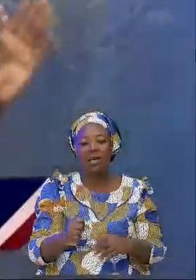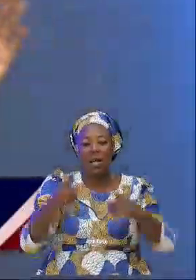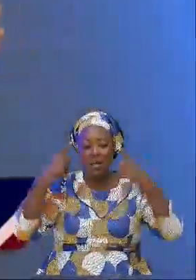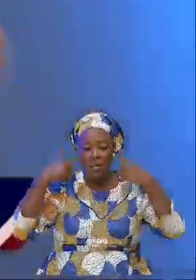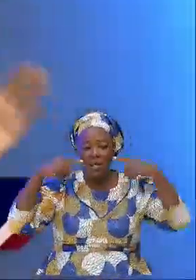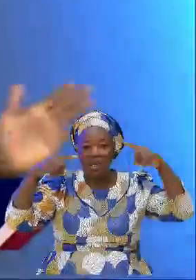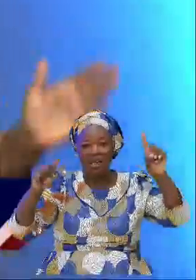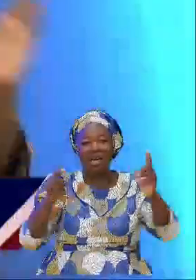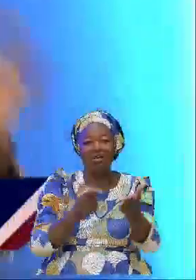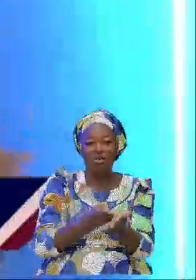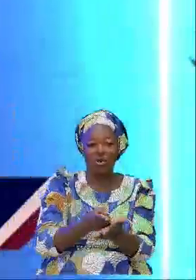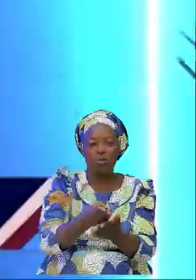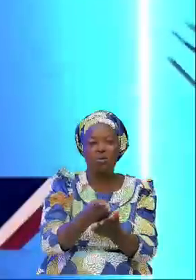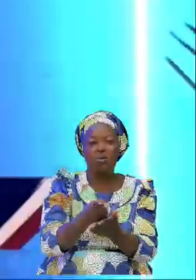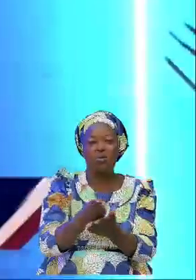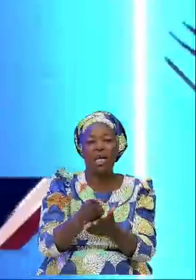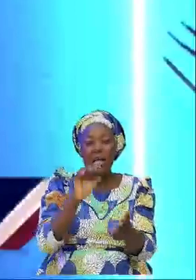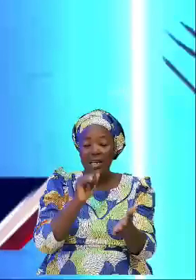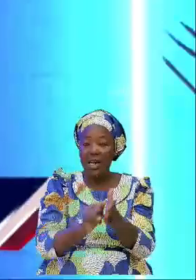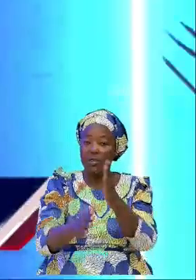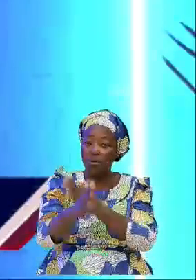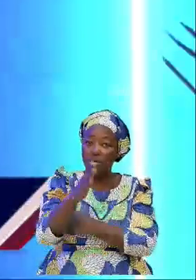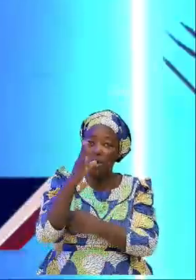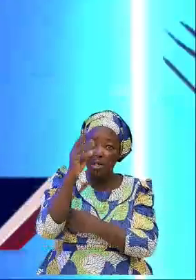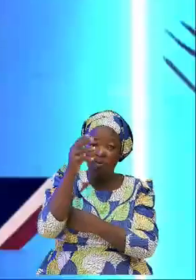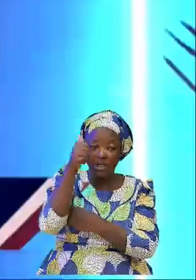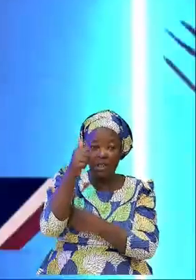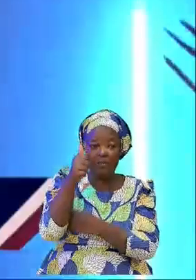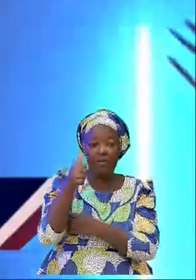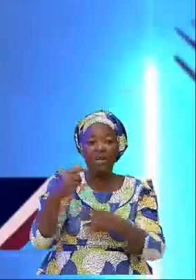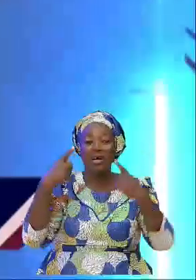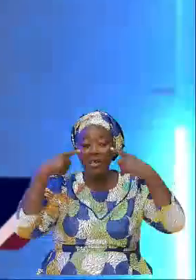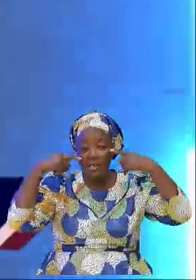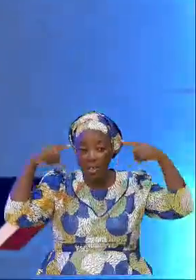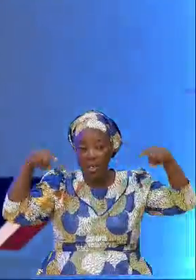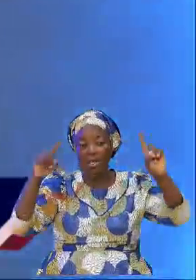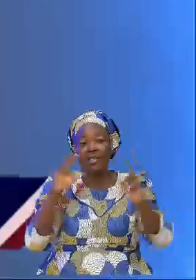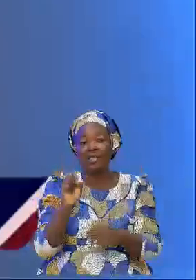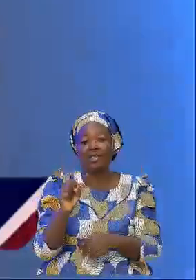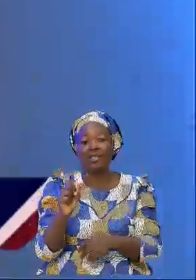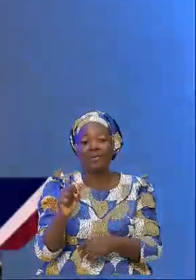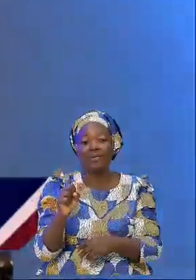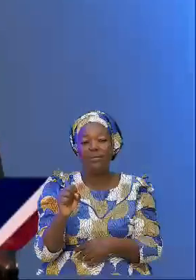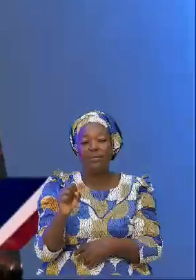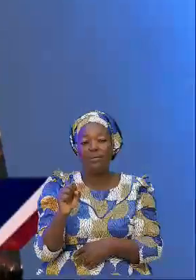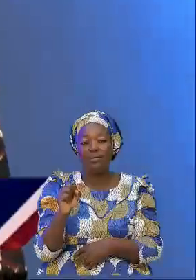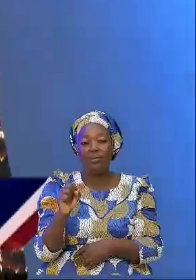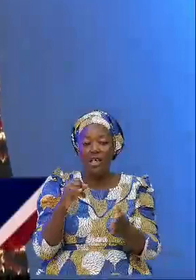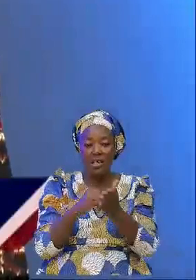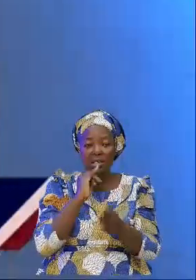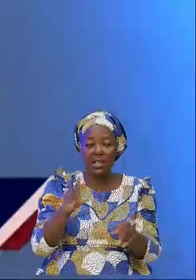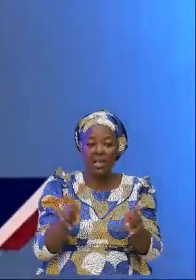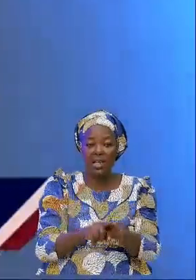his declared truth. The truth that God himself